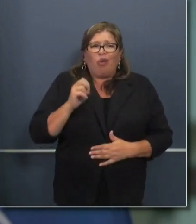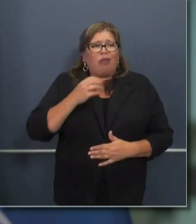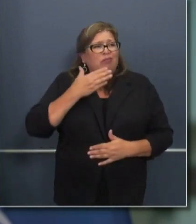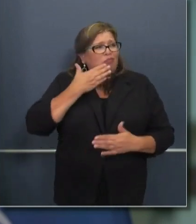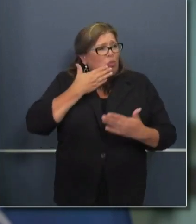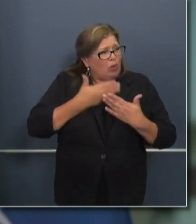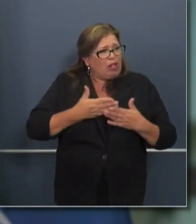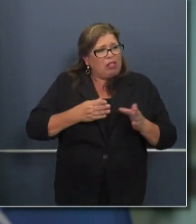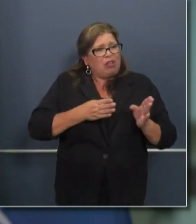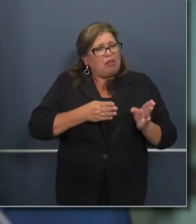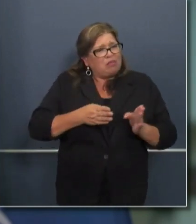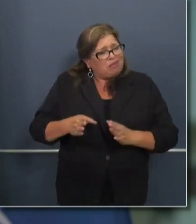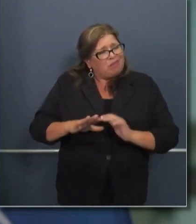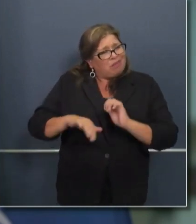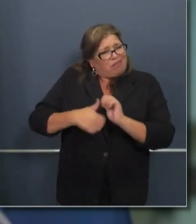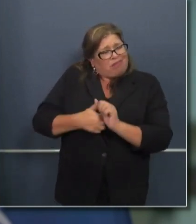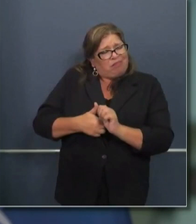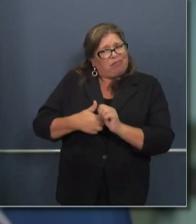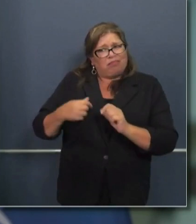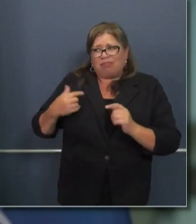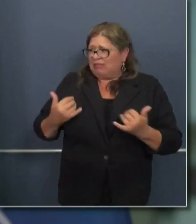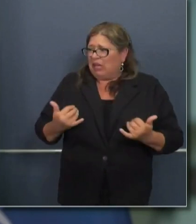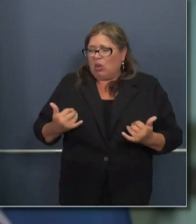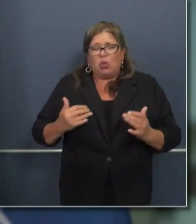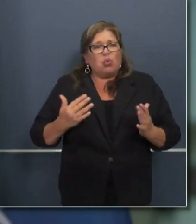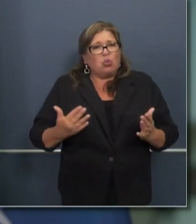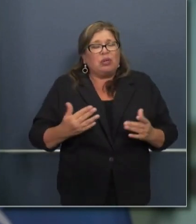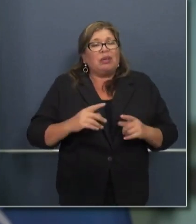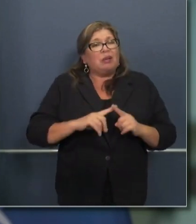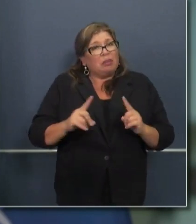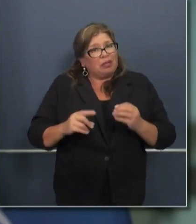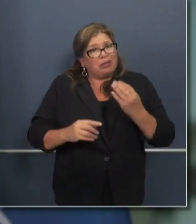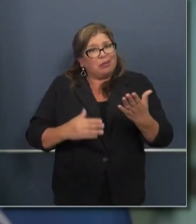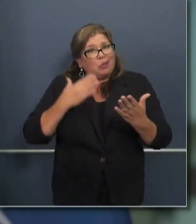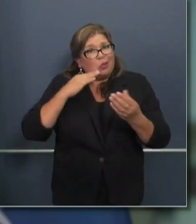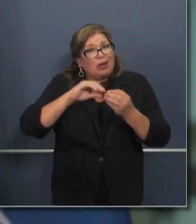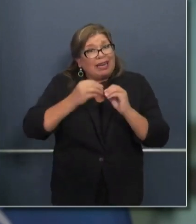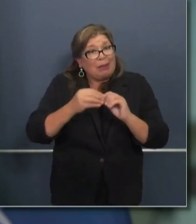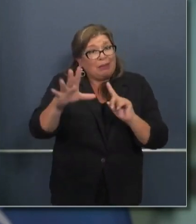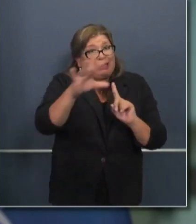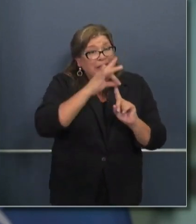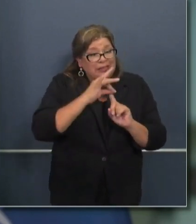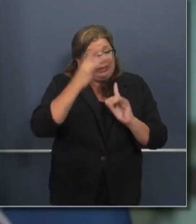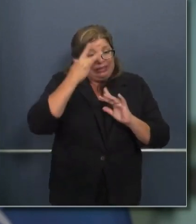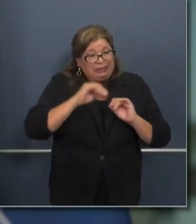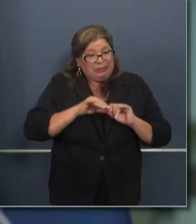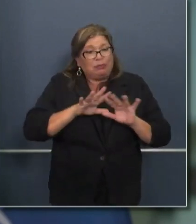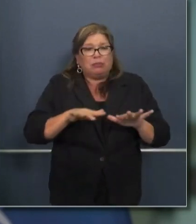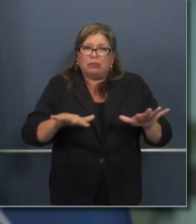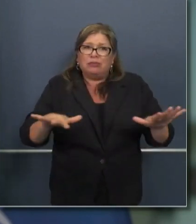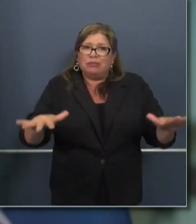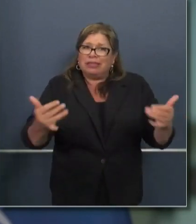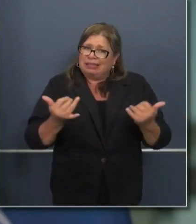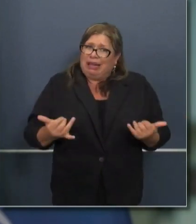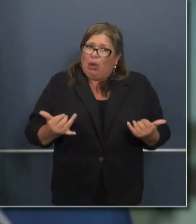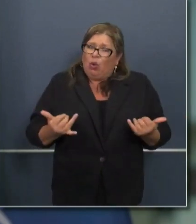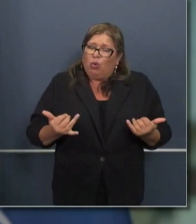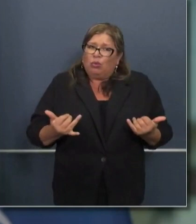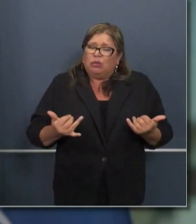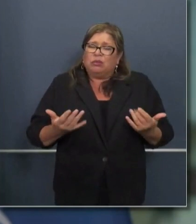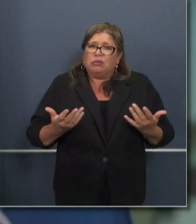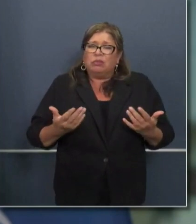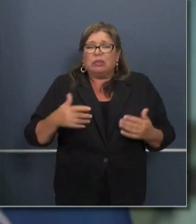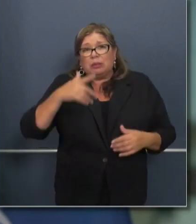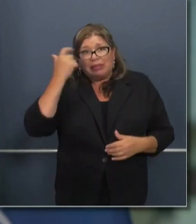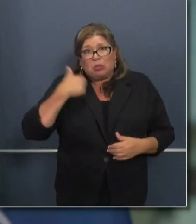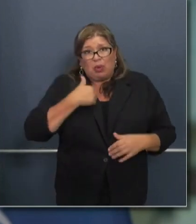have been in many, many months. But the numbers are increasing as we reopen the economy. And as we reopen,